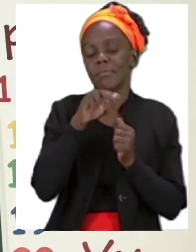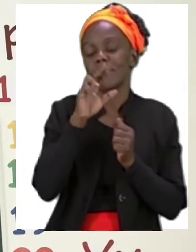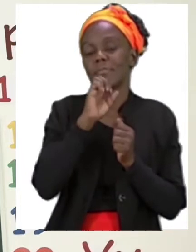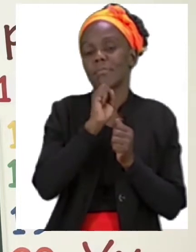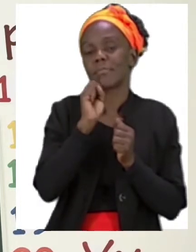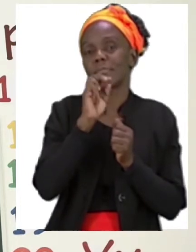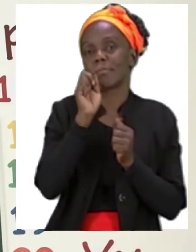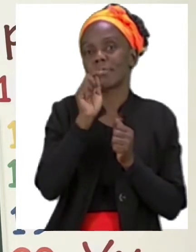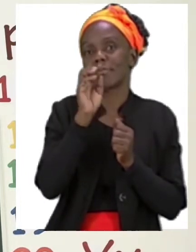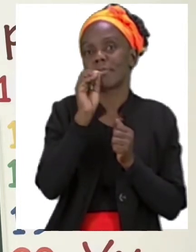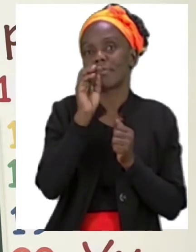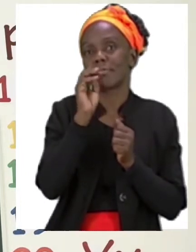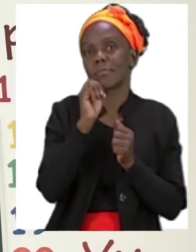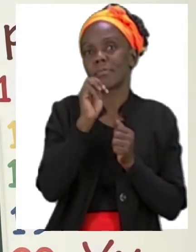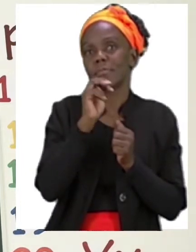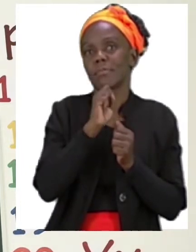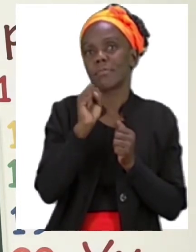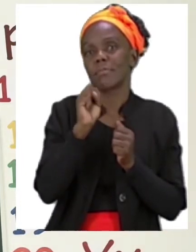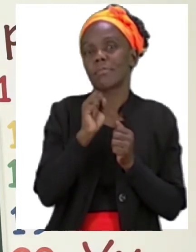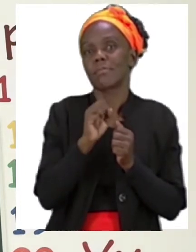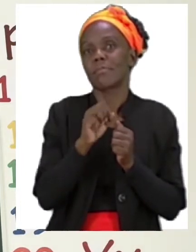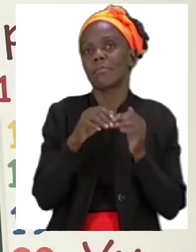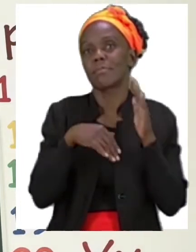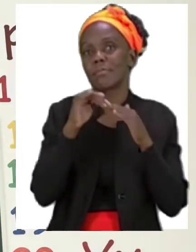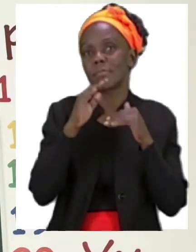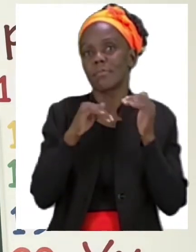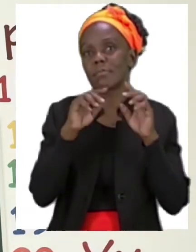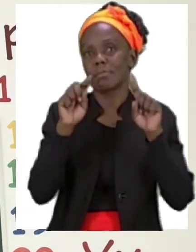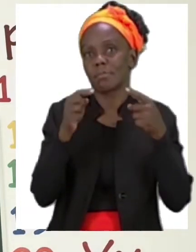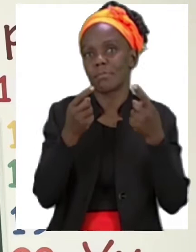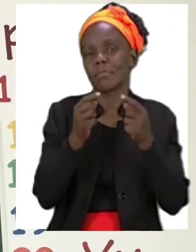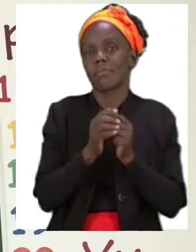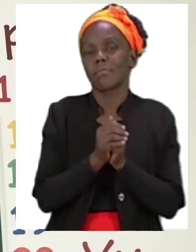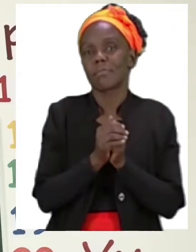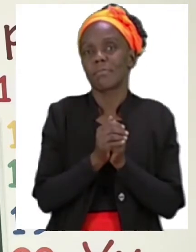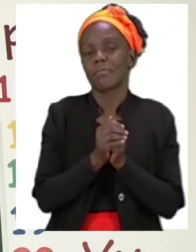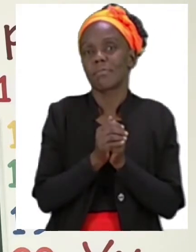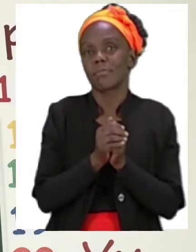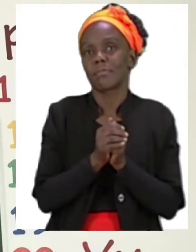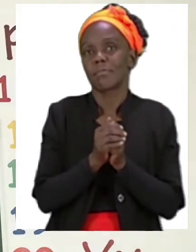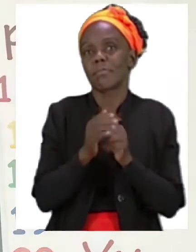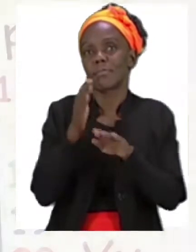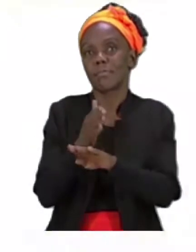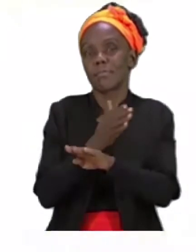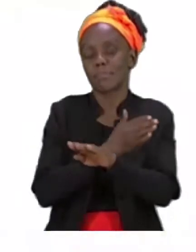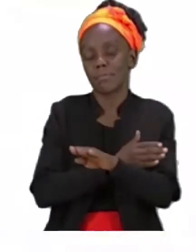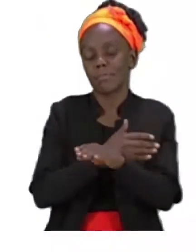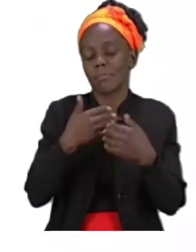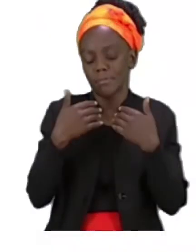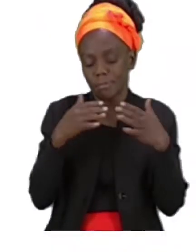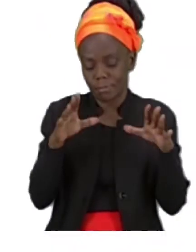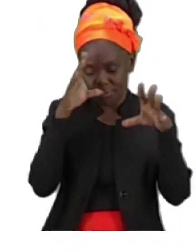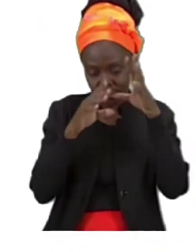is customs and building materials. And before we get into any lessons, boys